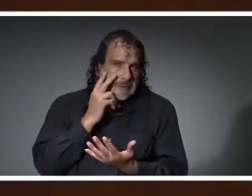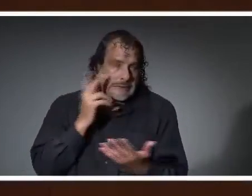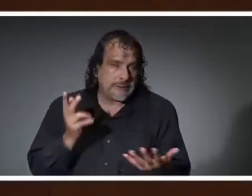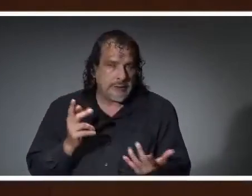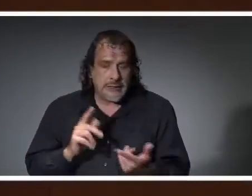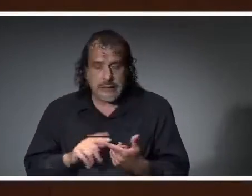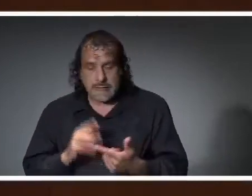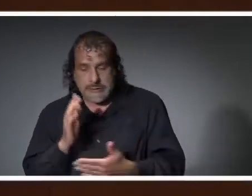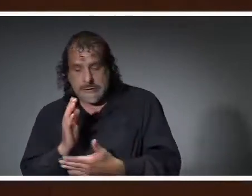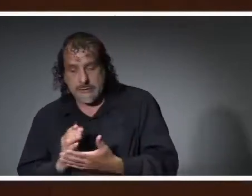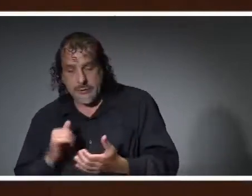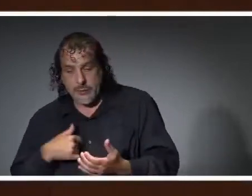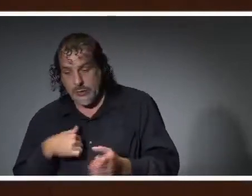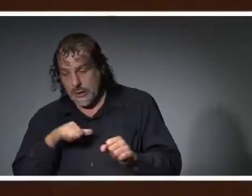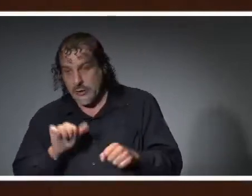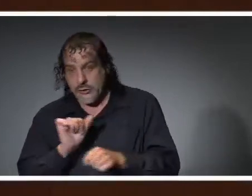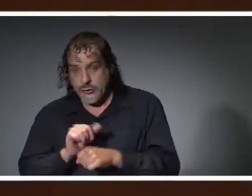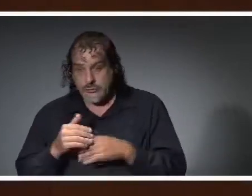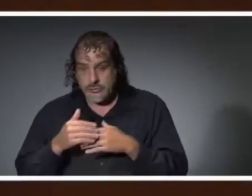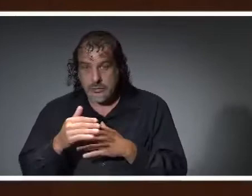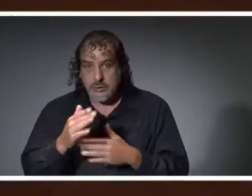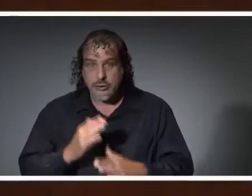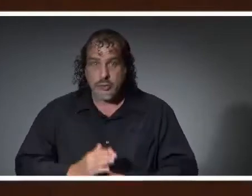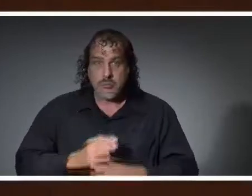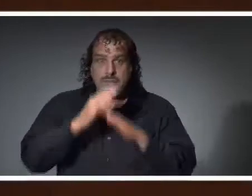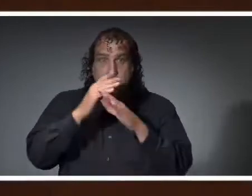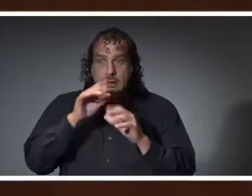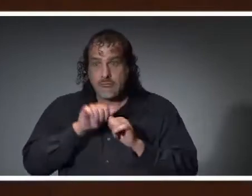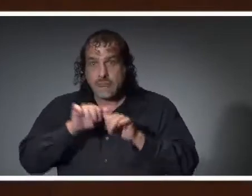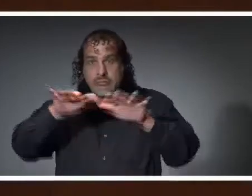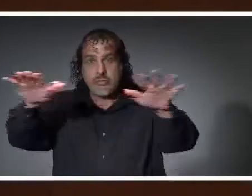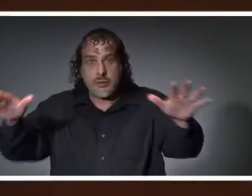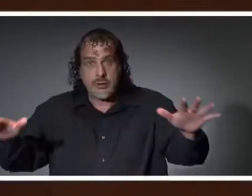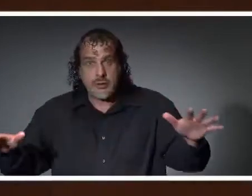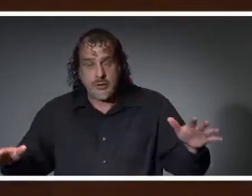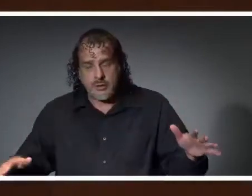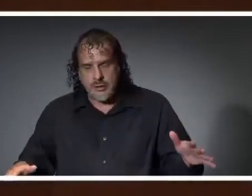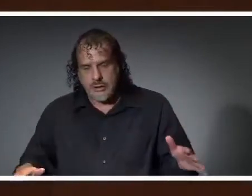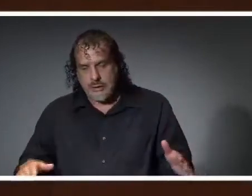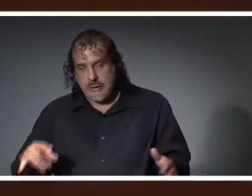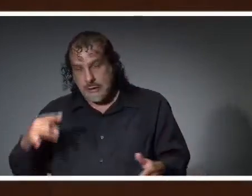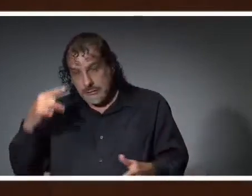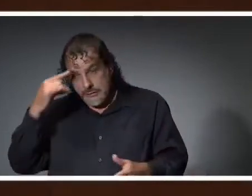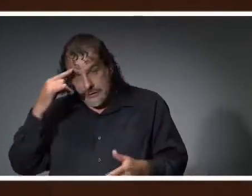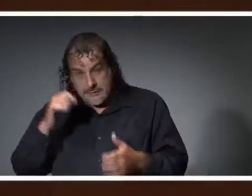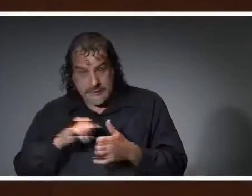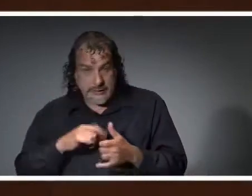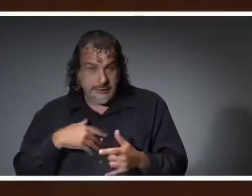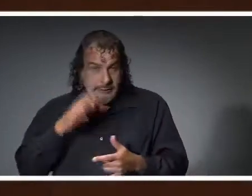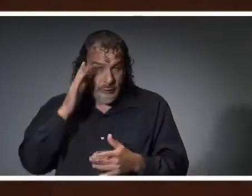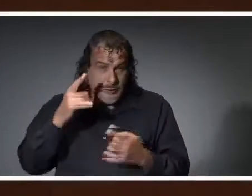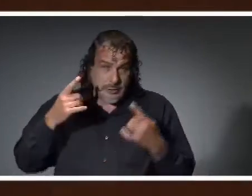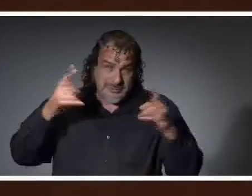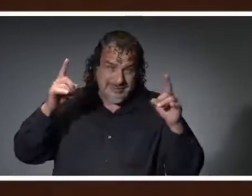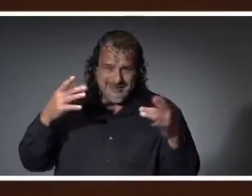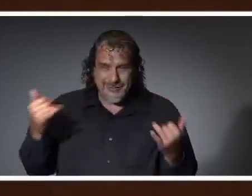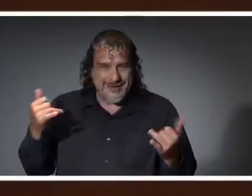can use to prevent transmission. It's a little bit hard to imagine it's going to be therapeutic. All that's very